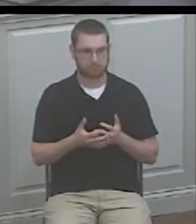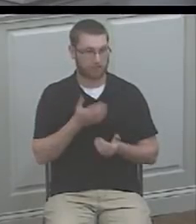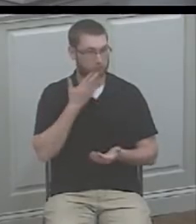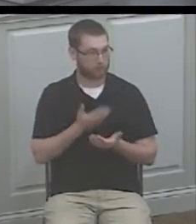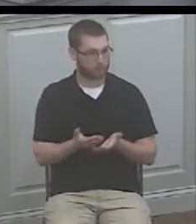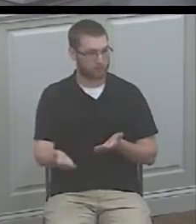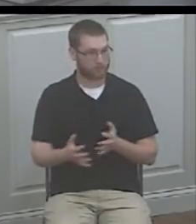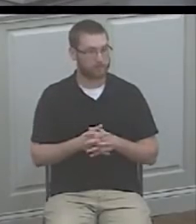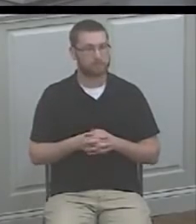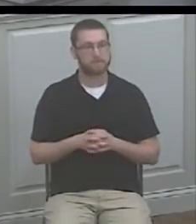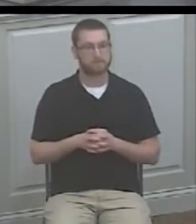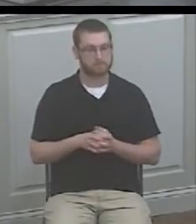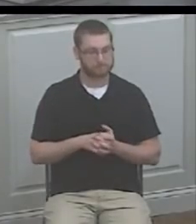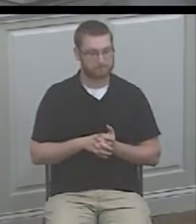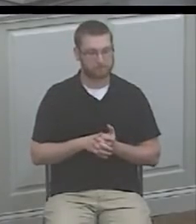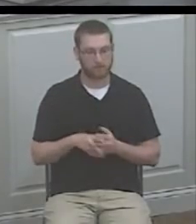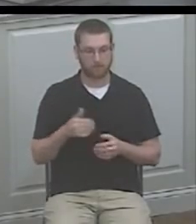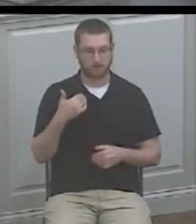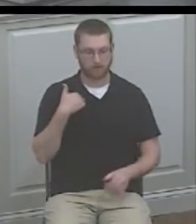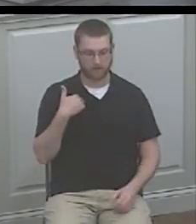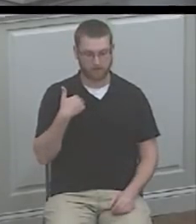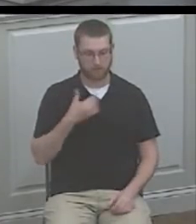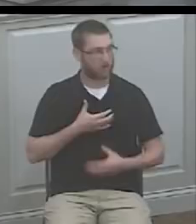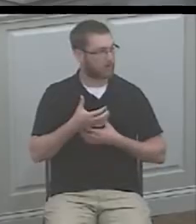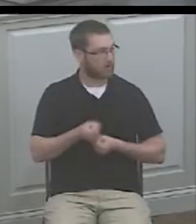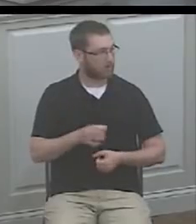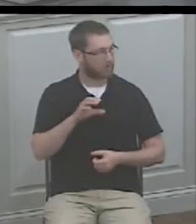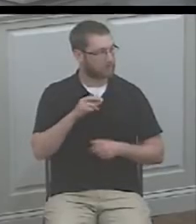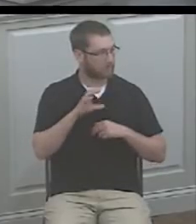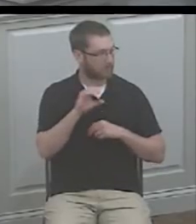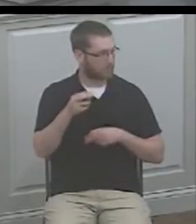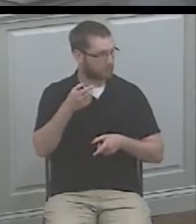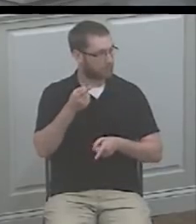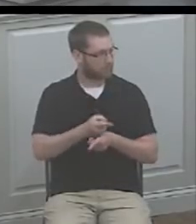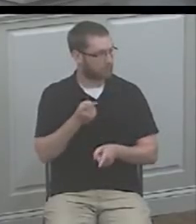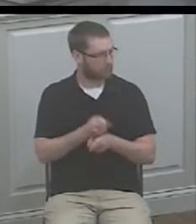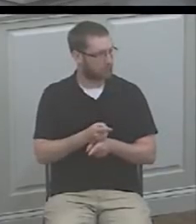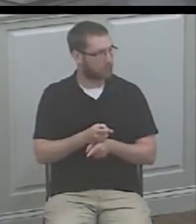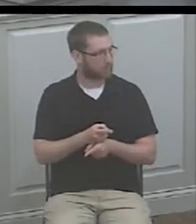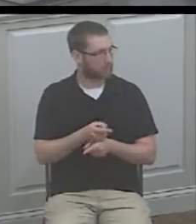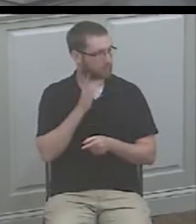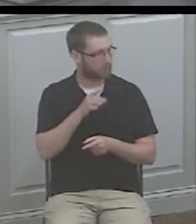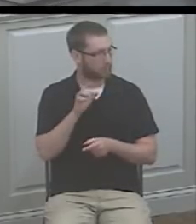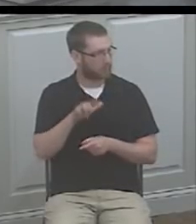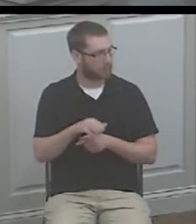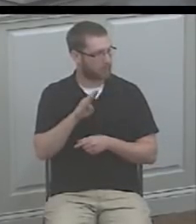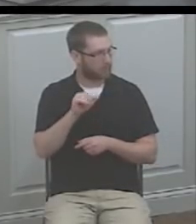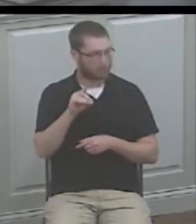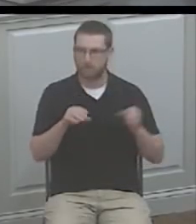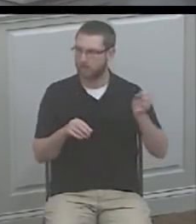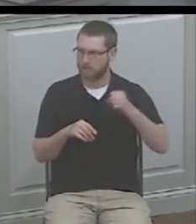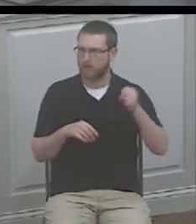good thing. And you have confidence in this company that's receiving the low bids? Absolutely,